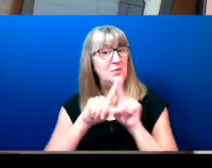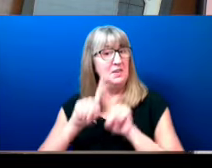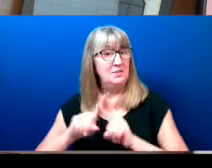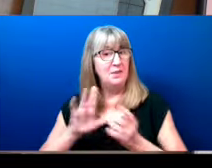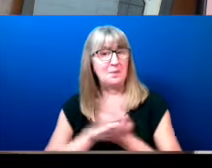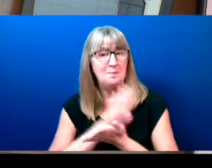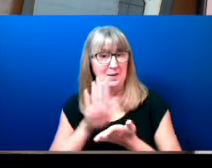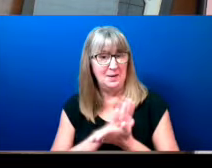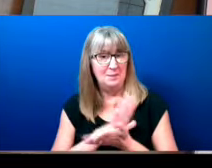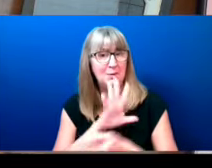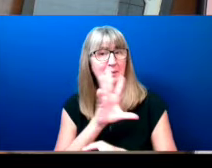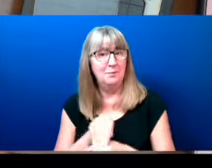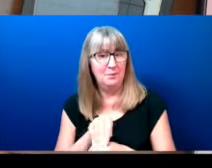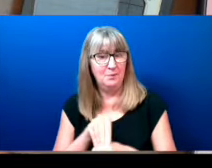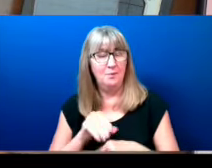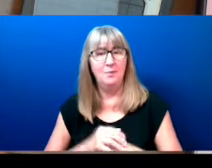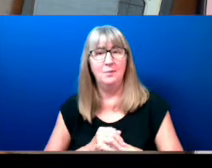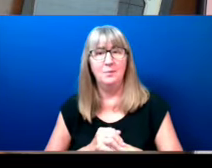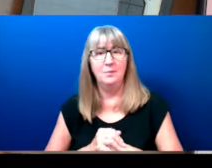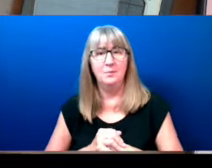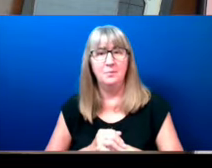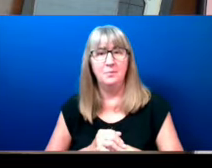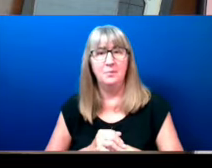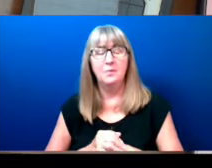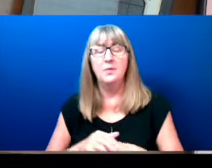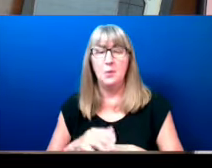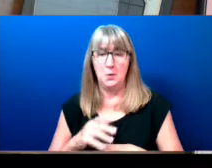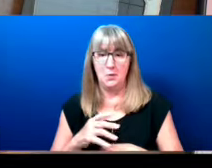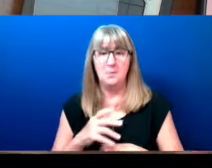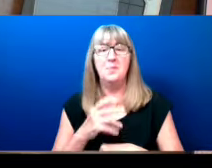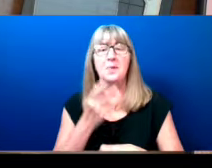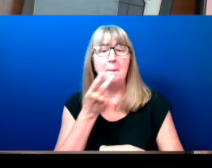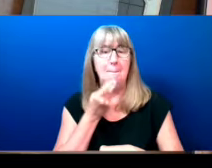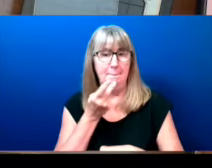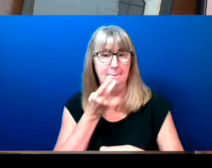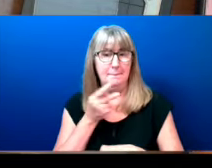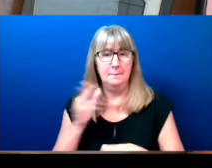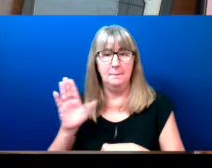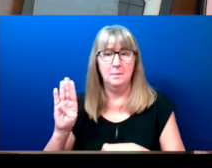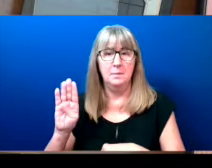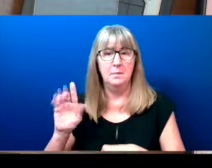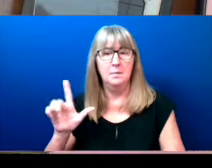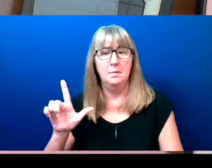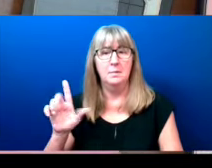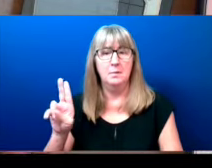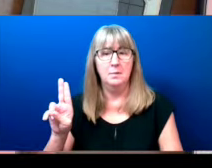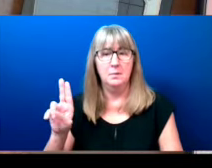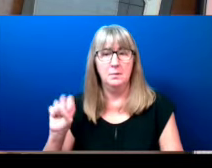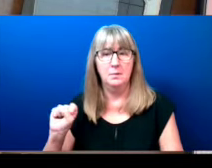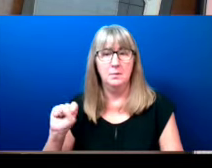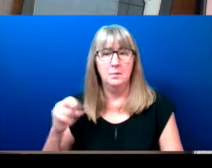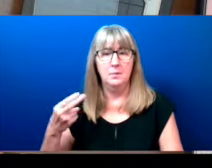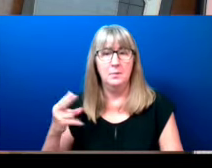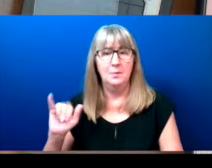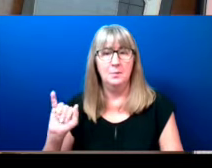which gets to display a few of our different papers. And I love this card, so I use the Blushing Bride paper right